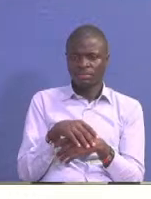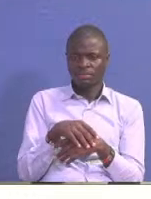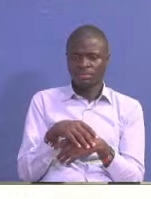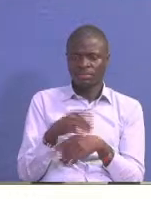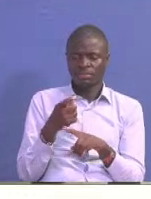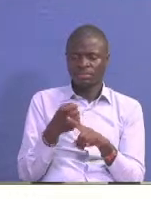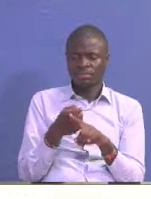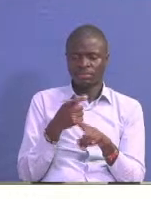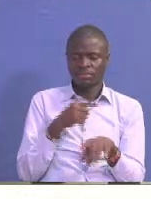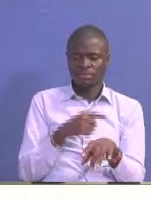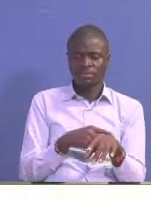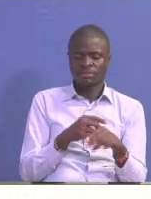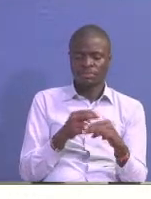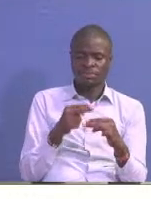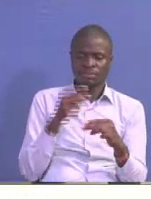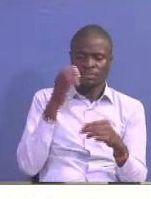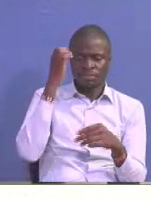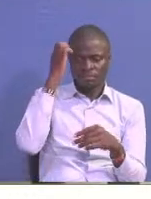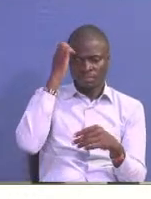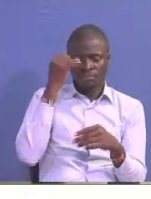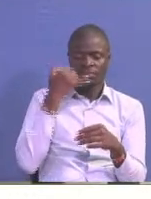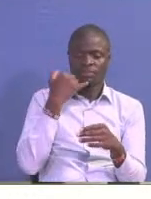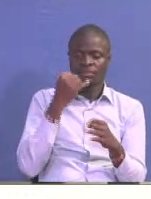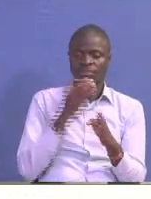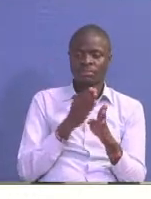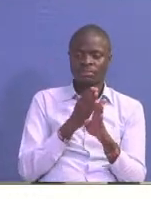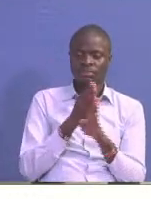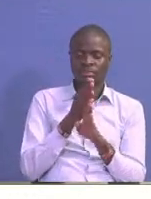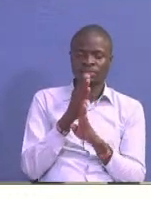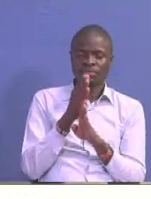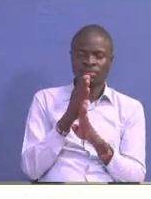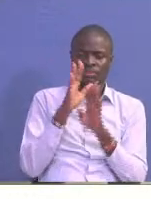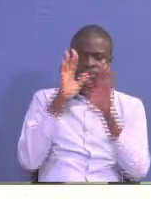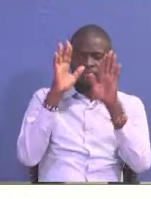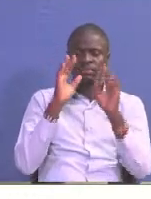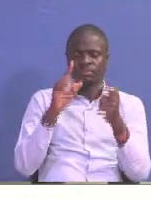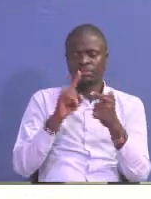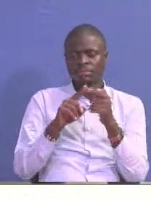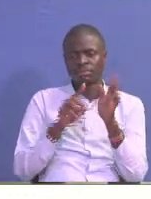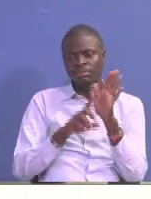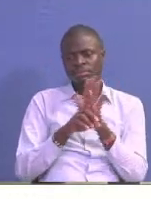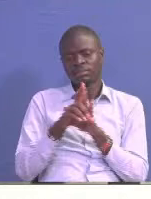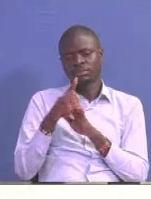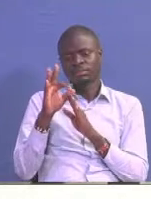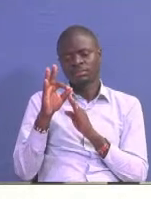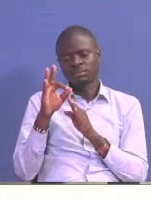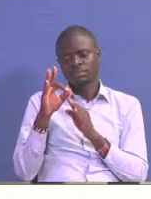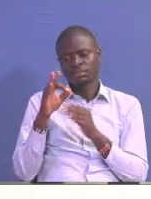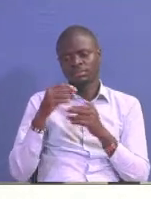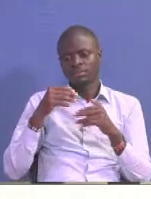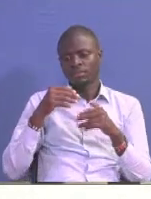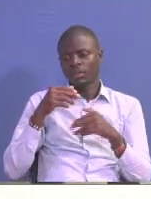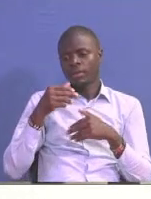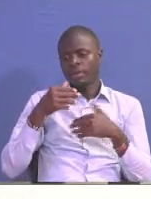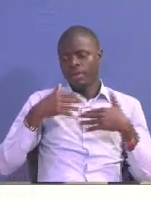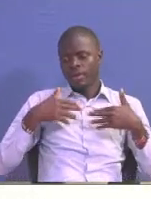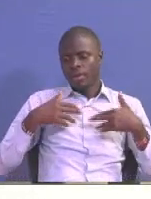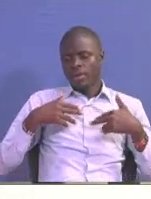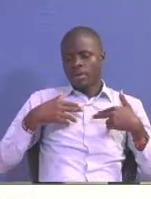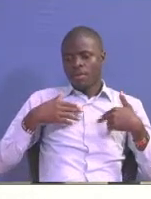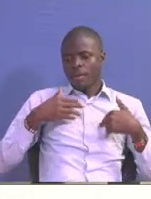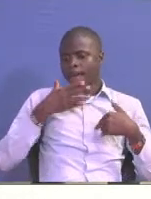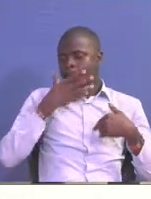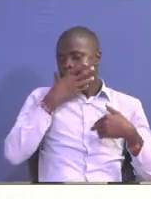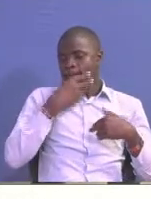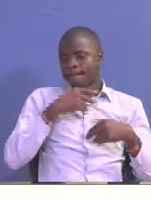Since higher education is key to the development of productive human resources, the government